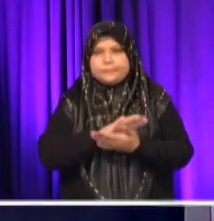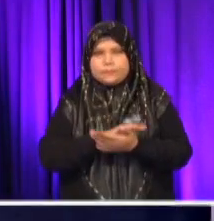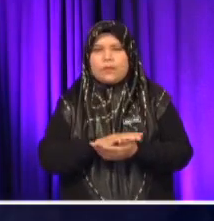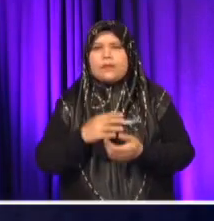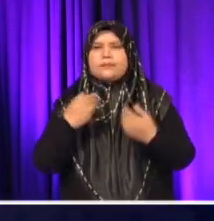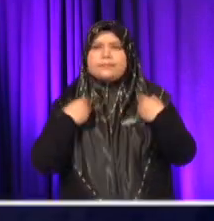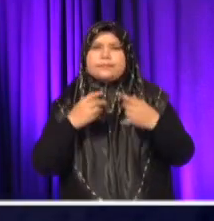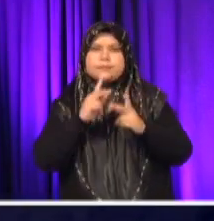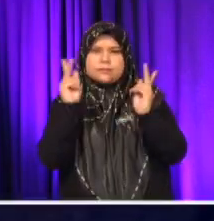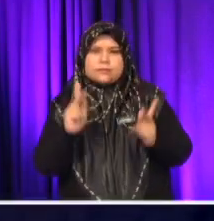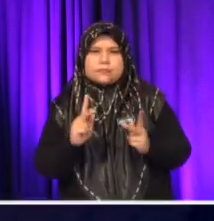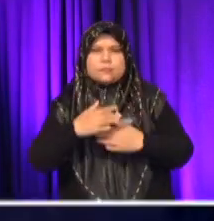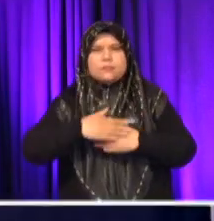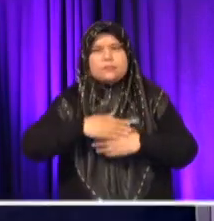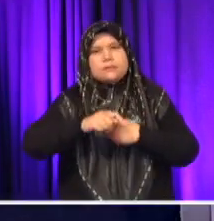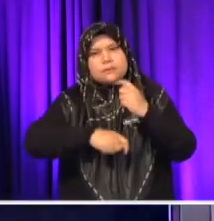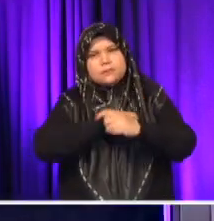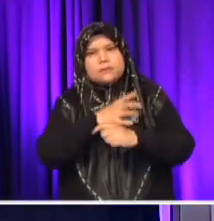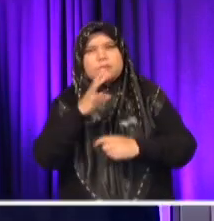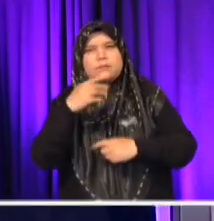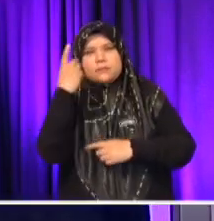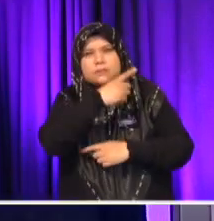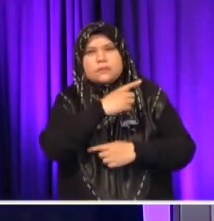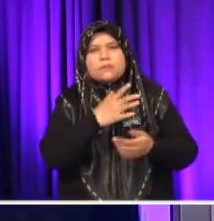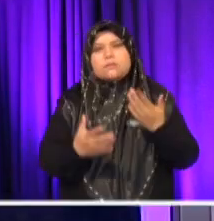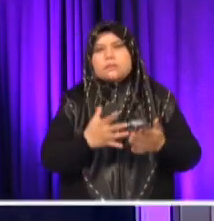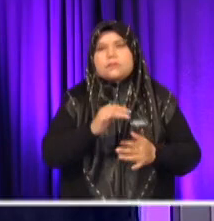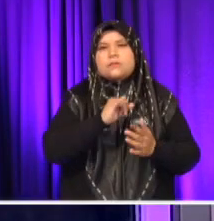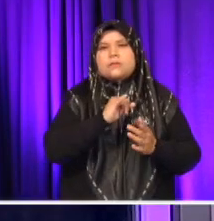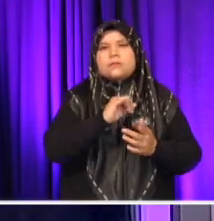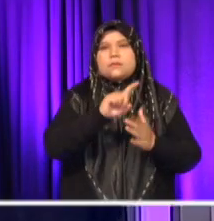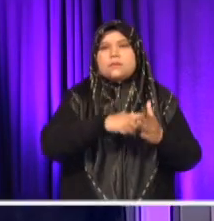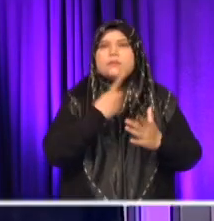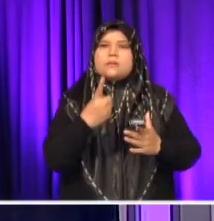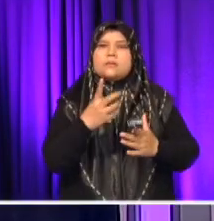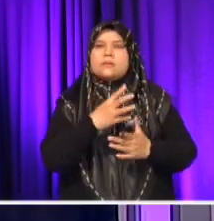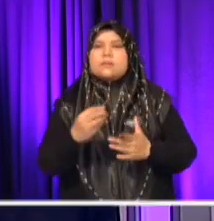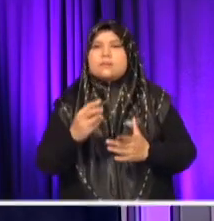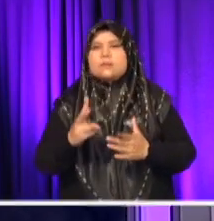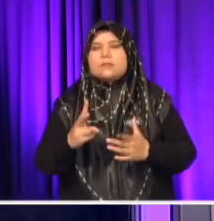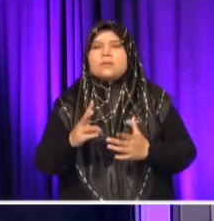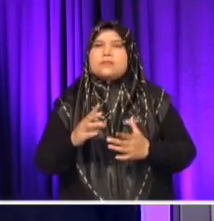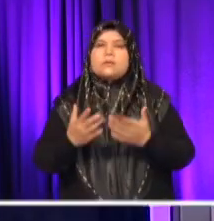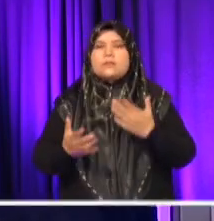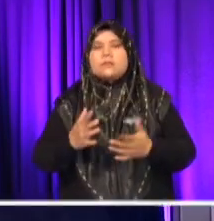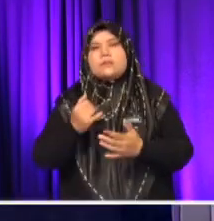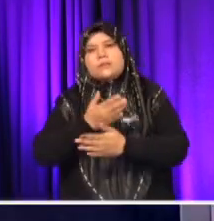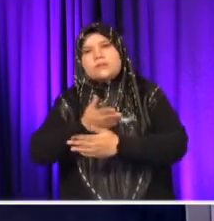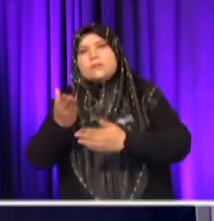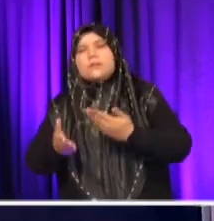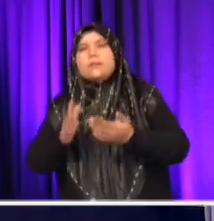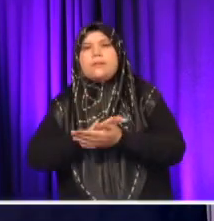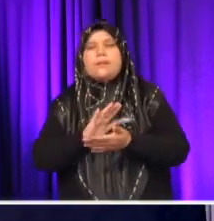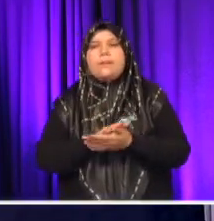year. So it will be between January and February, I think, about that, at the end of their school session. All